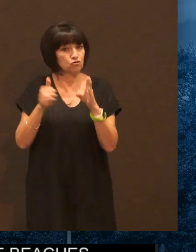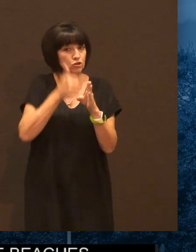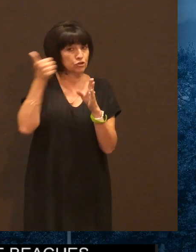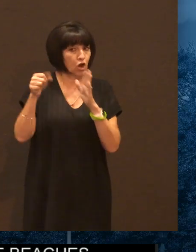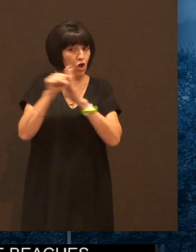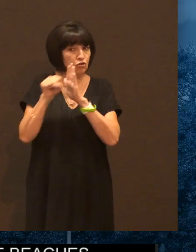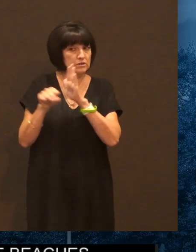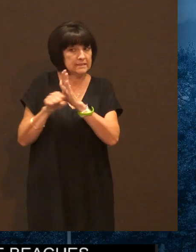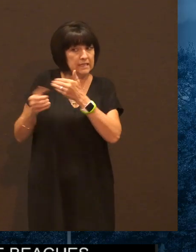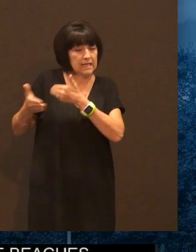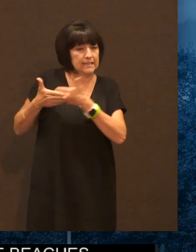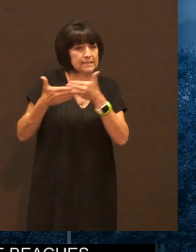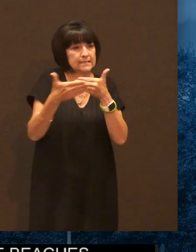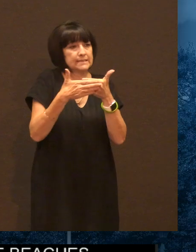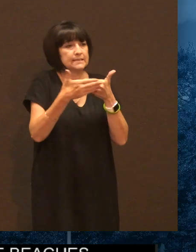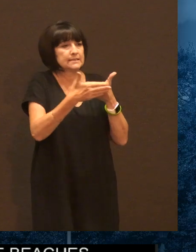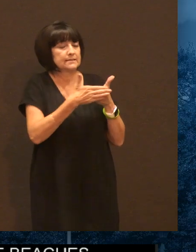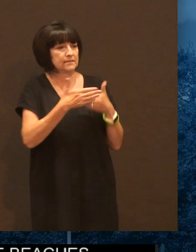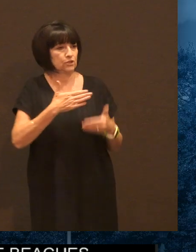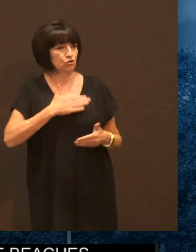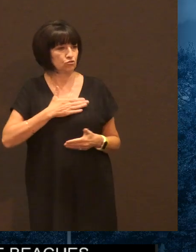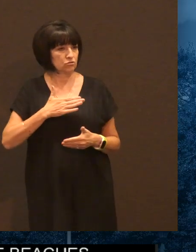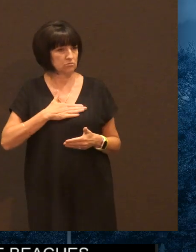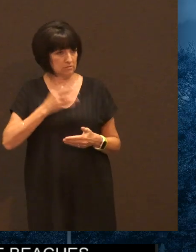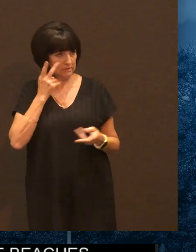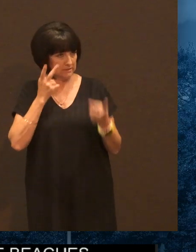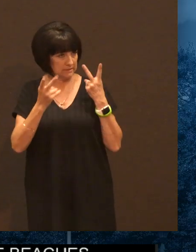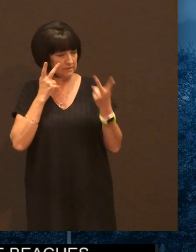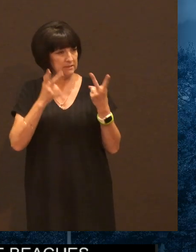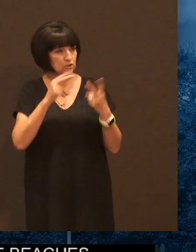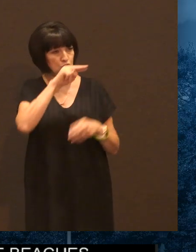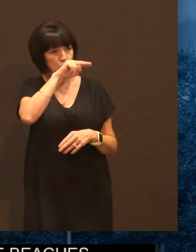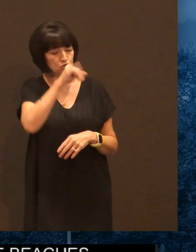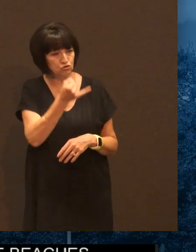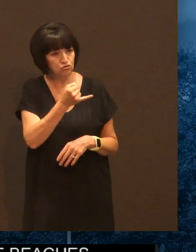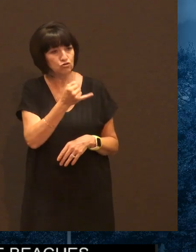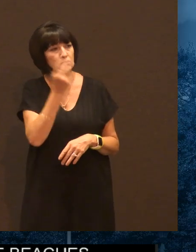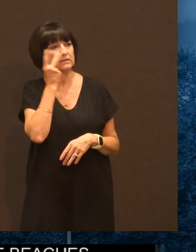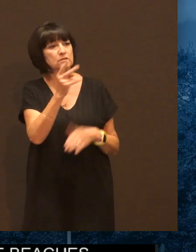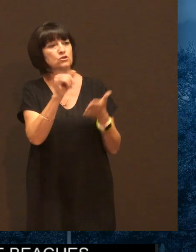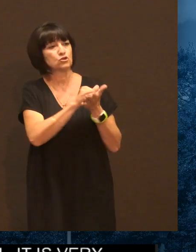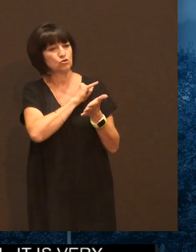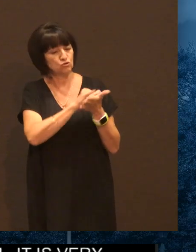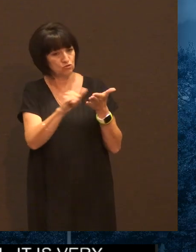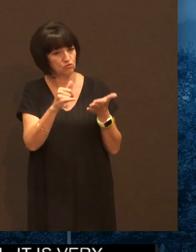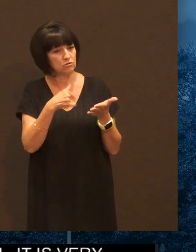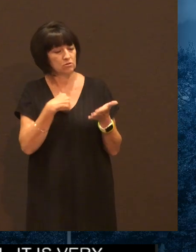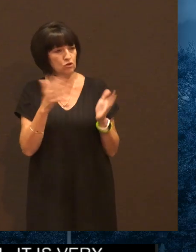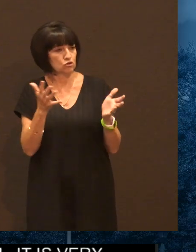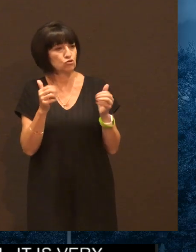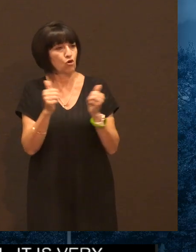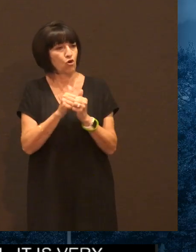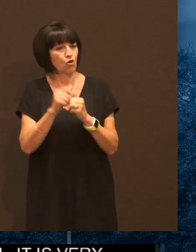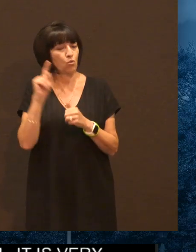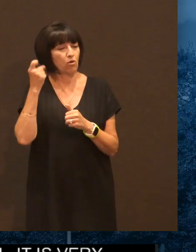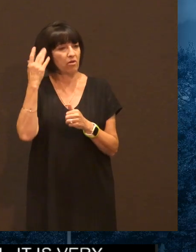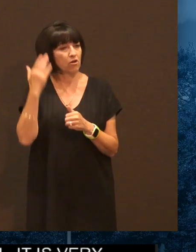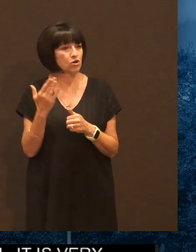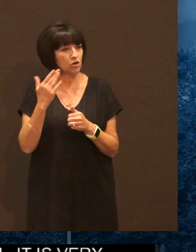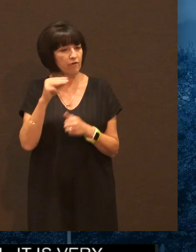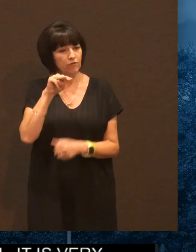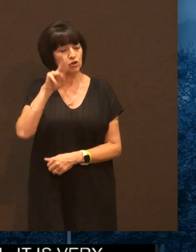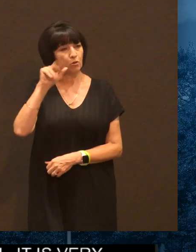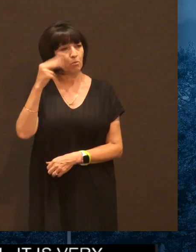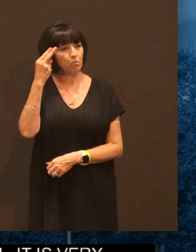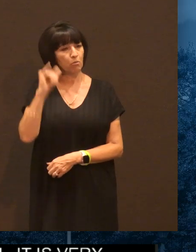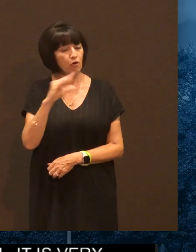what we're seeing in New Jersey and New York in terms of their percent positives. I talked to Governor Wolf and Governor Murphy